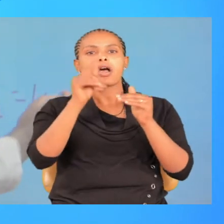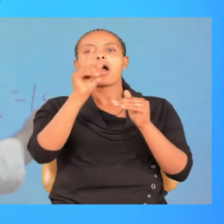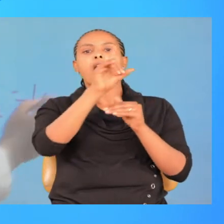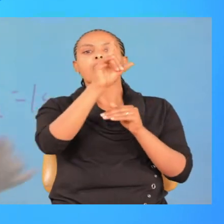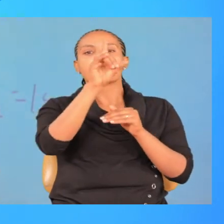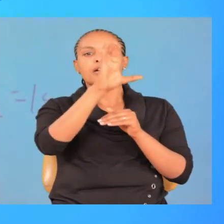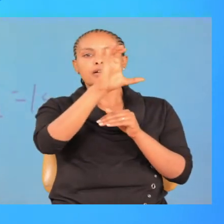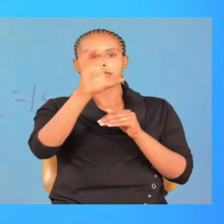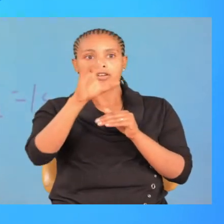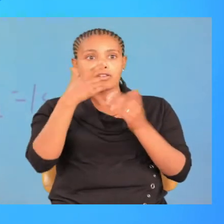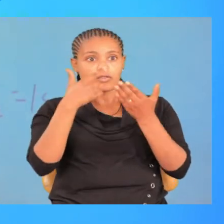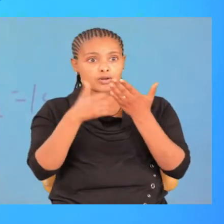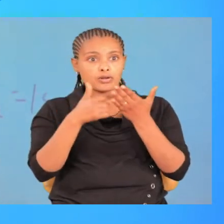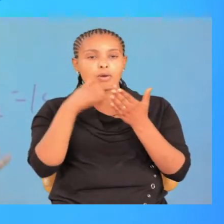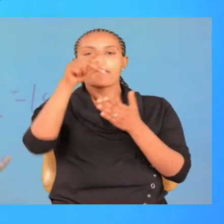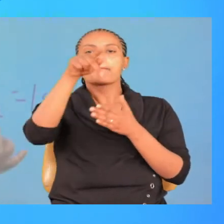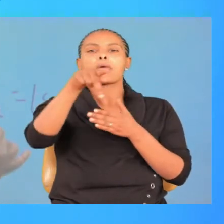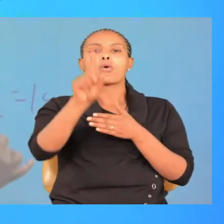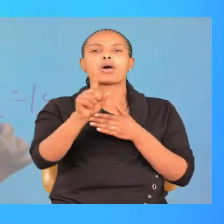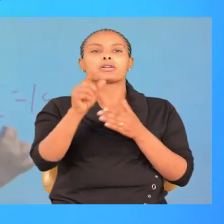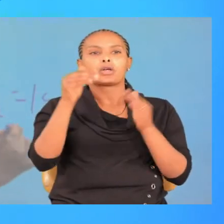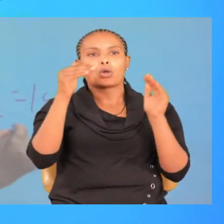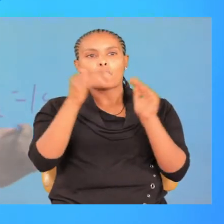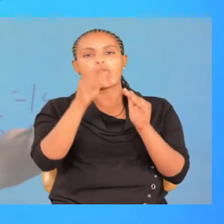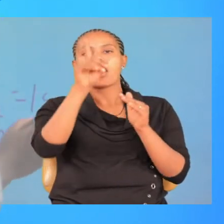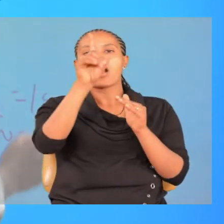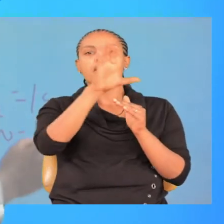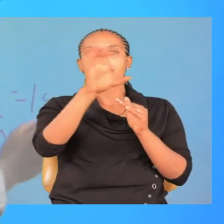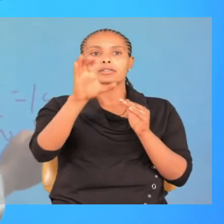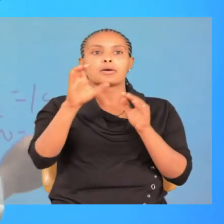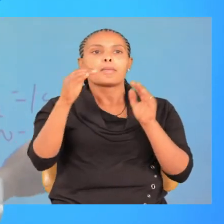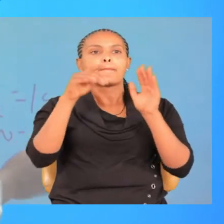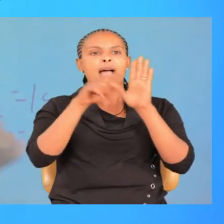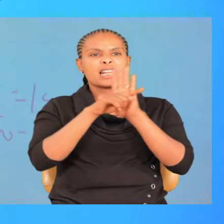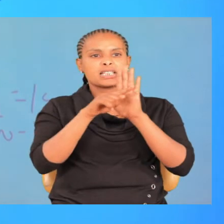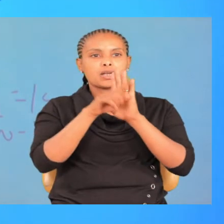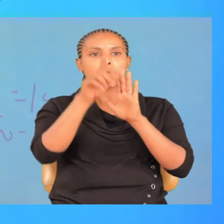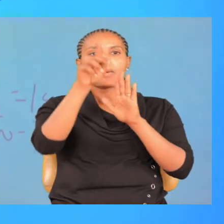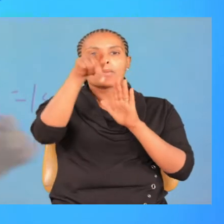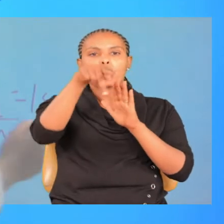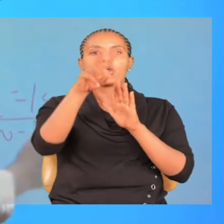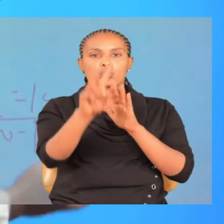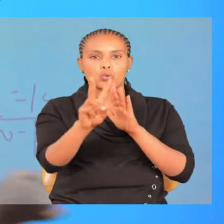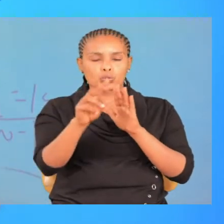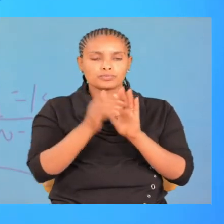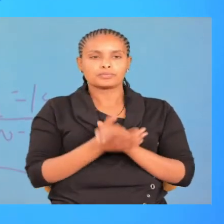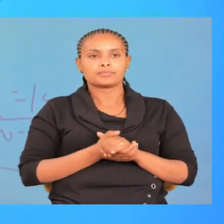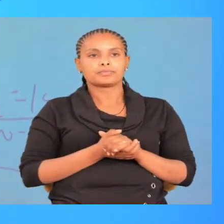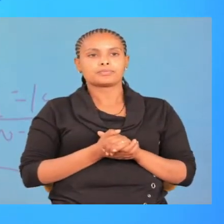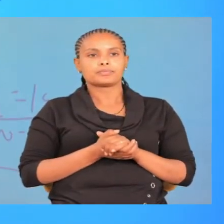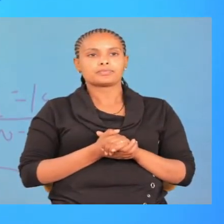100. From this, P1 equal 100 minus P2.